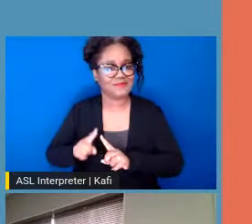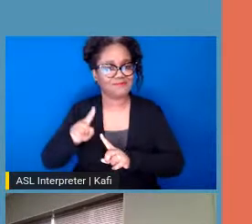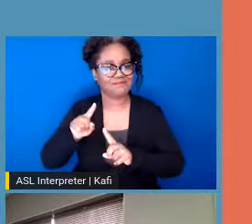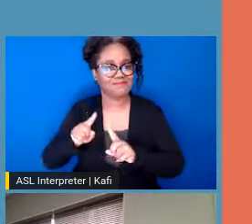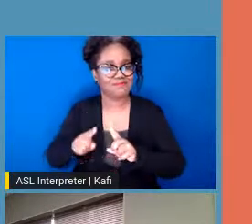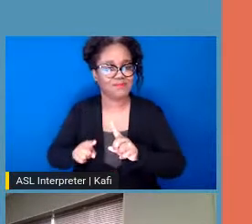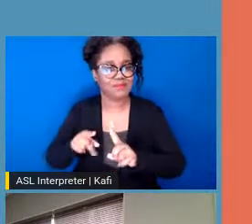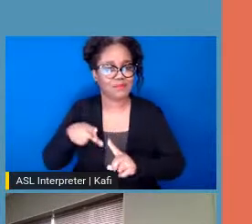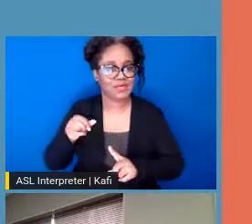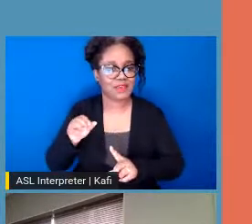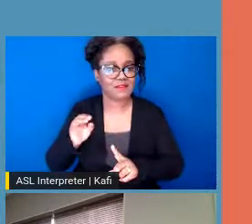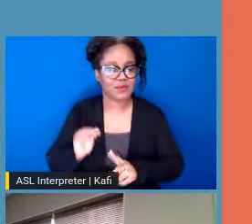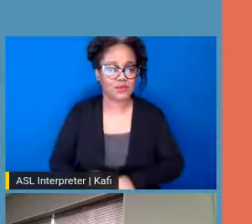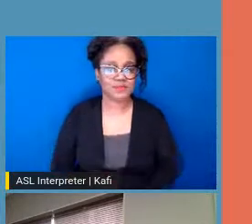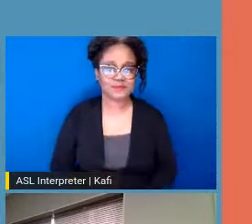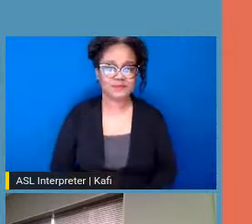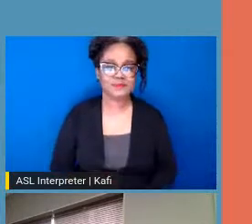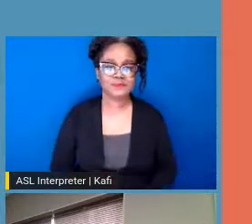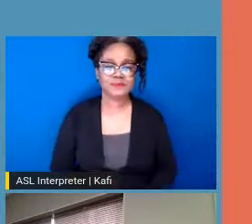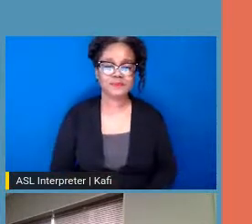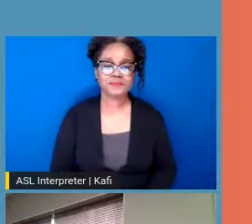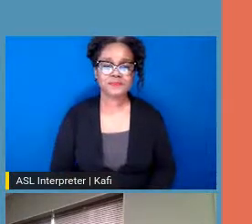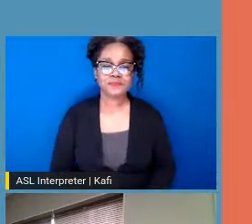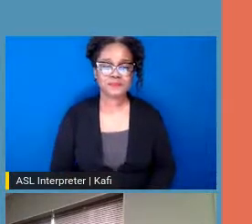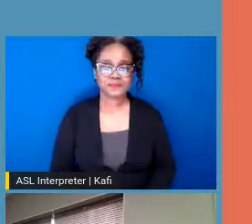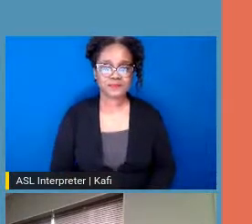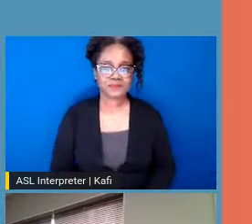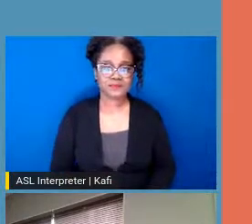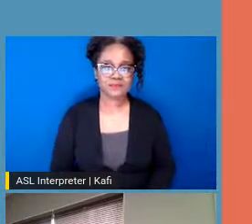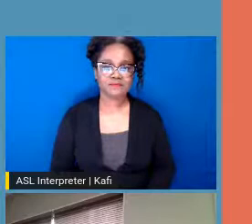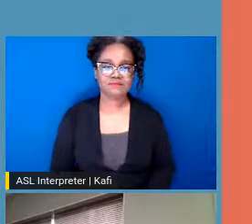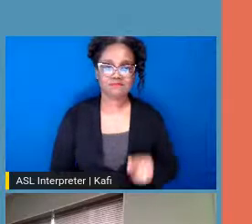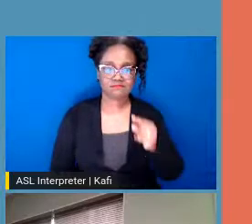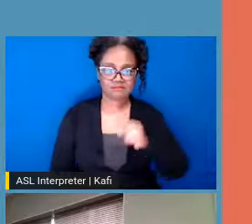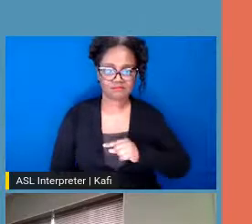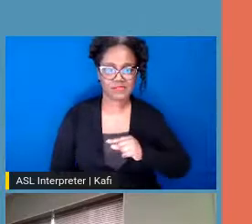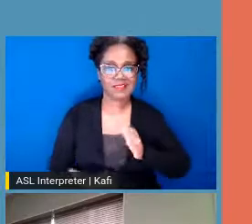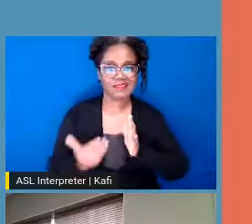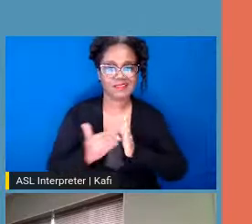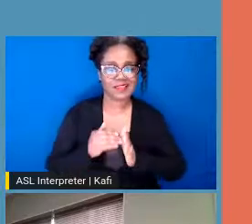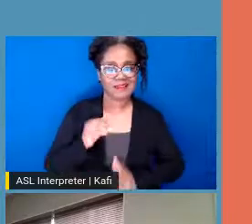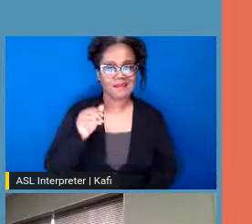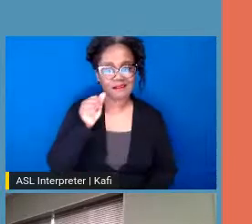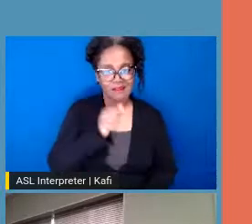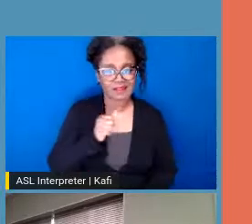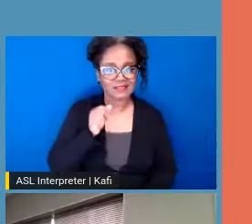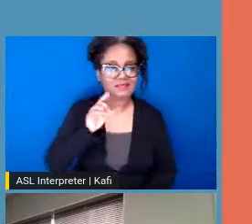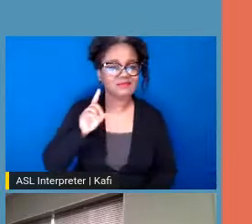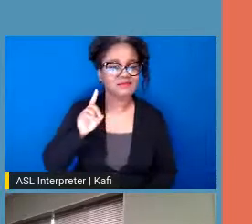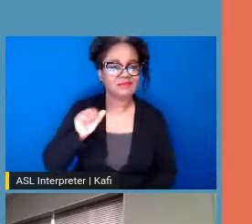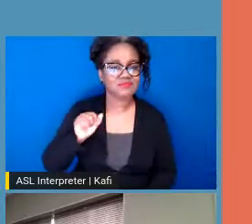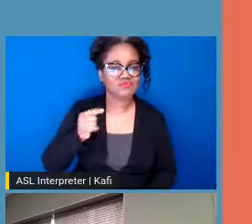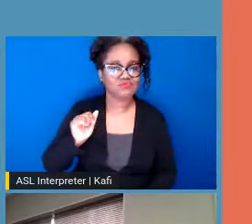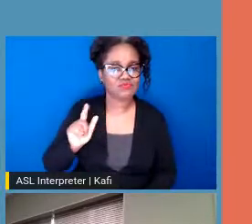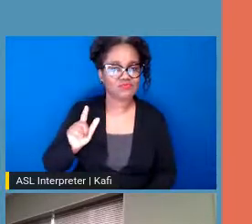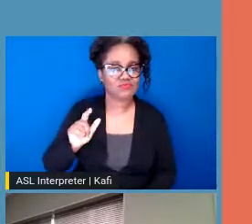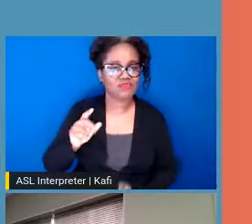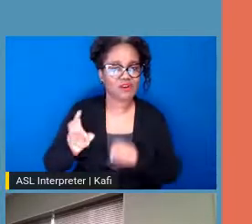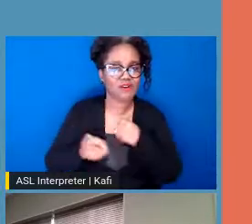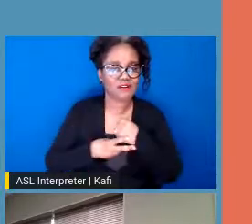And this is, again, Alaska Digital Archives. It's another platform. The Anchorage Museum has, I think, about 10,000 photographs up on